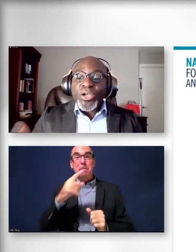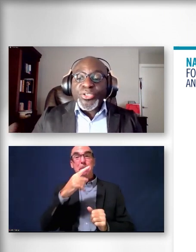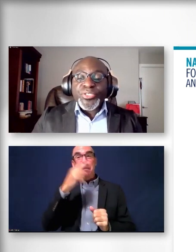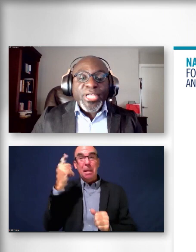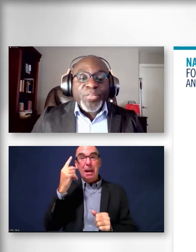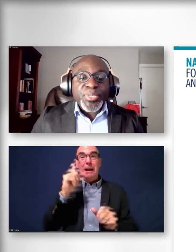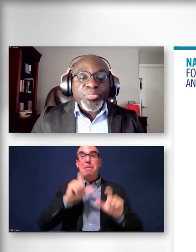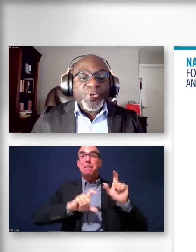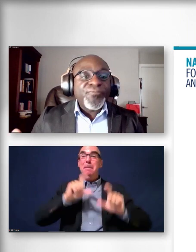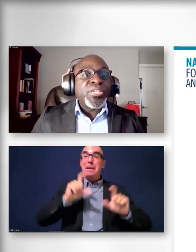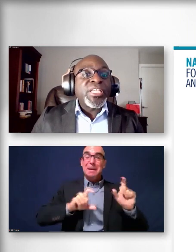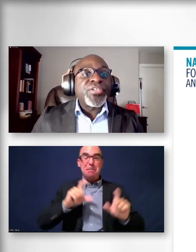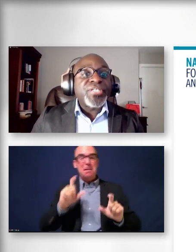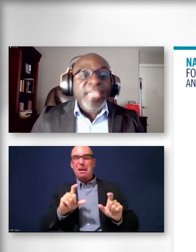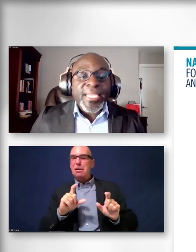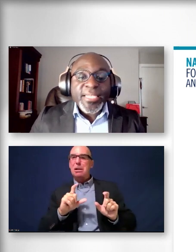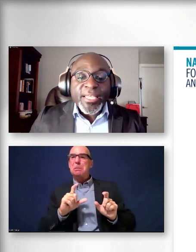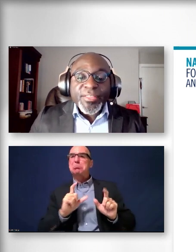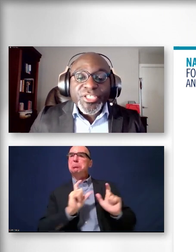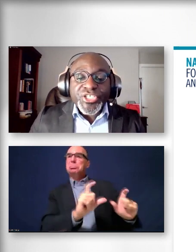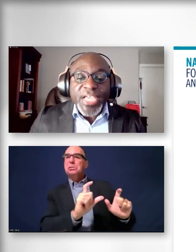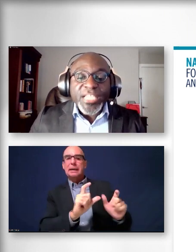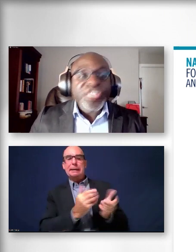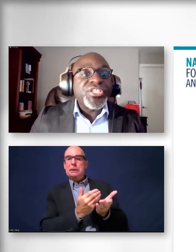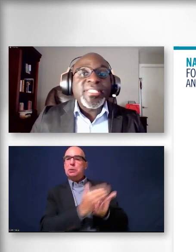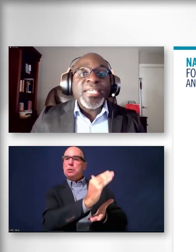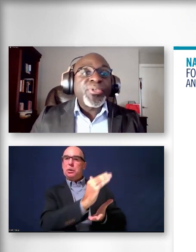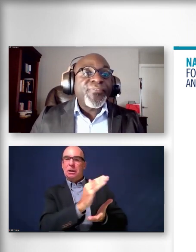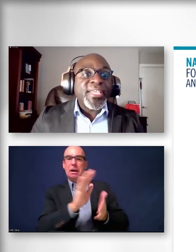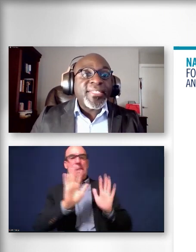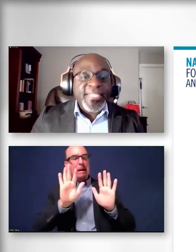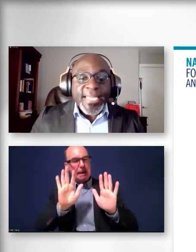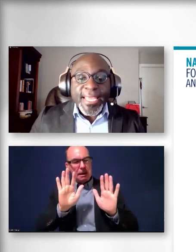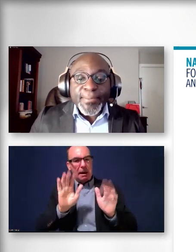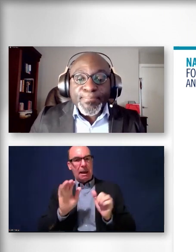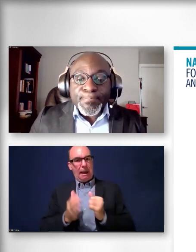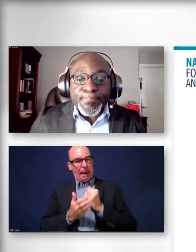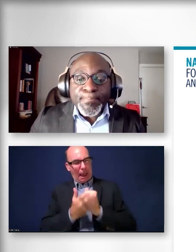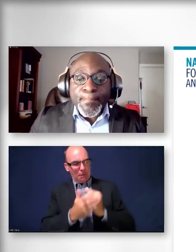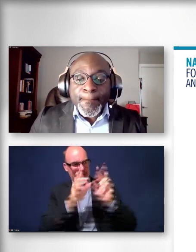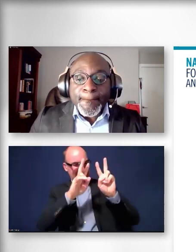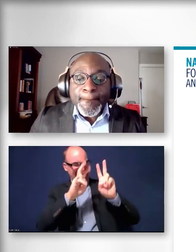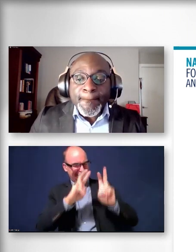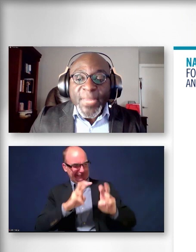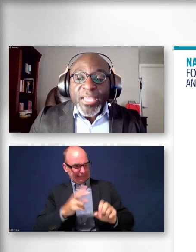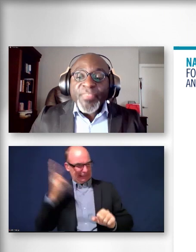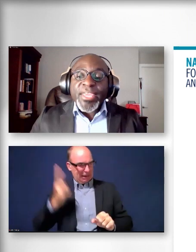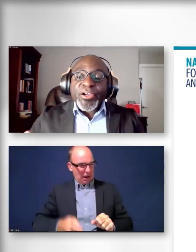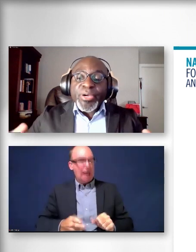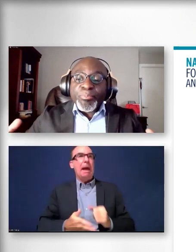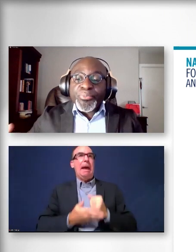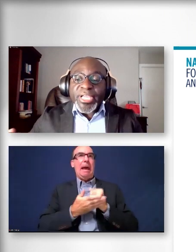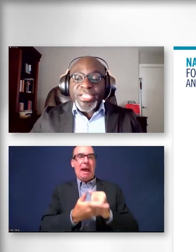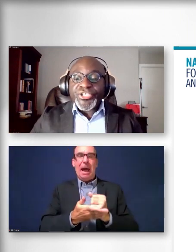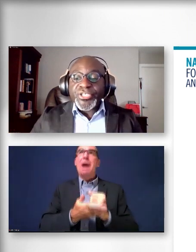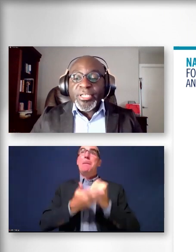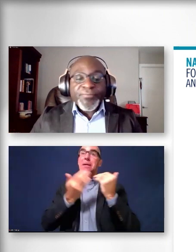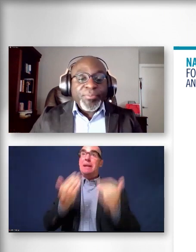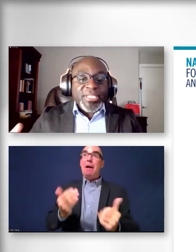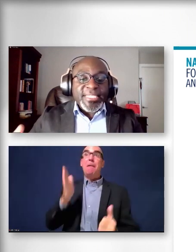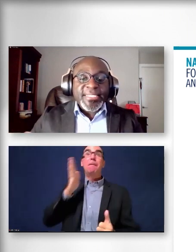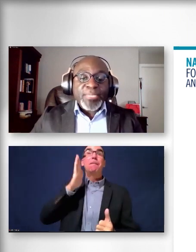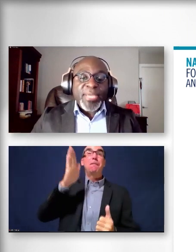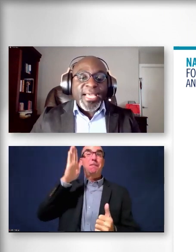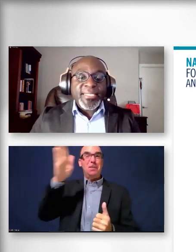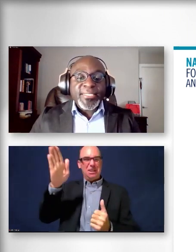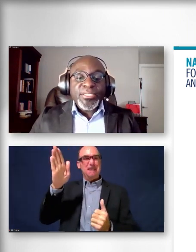can also help us more fully understand the challenges that we face today. They are a bridge from